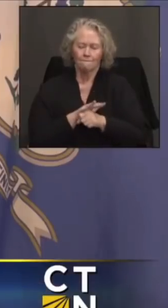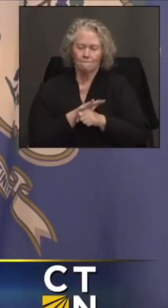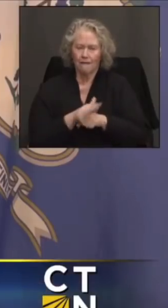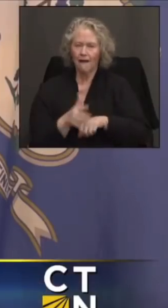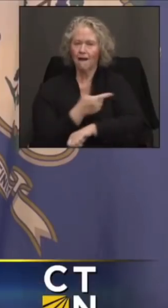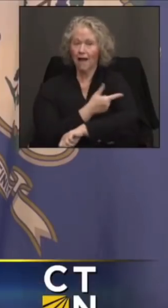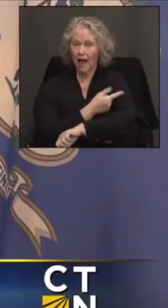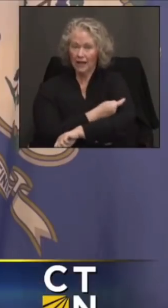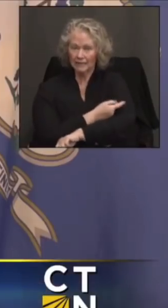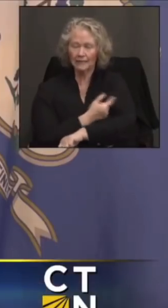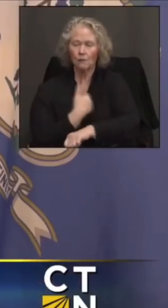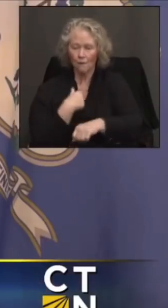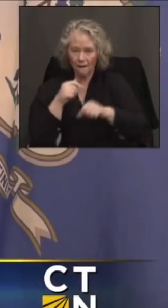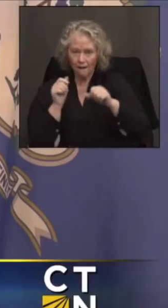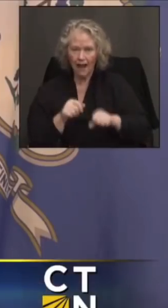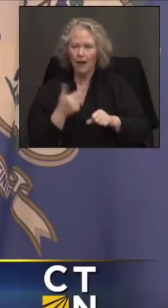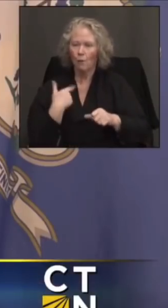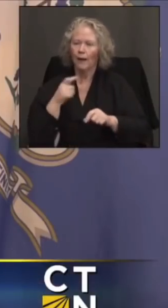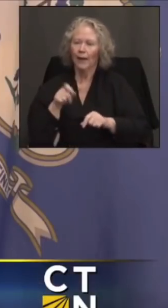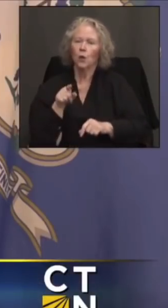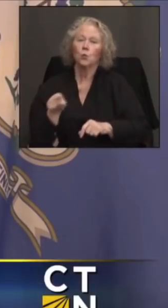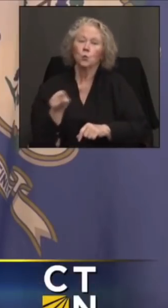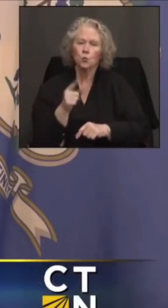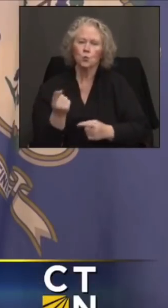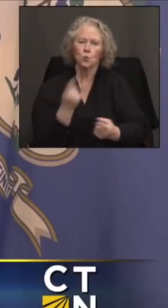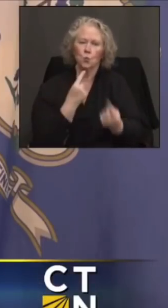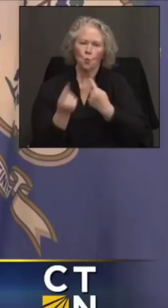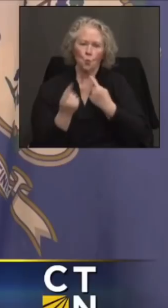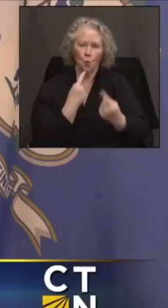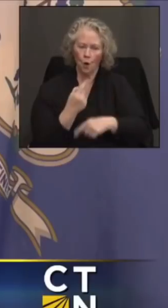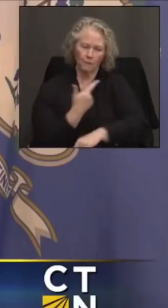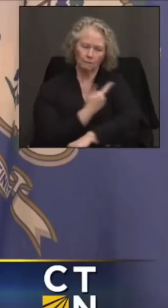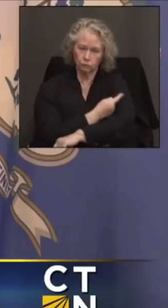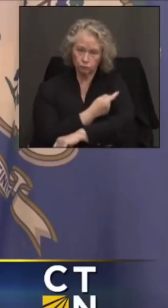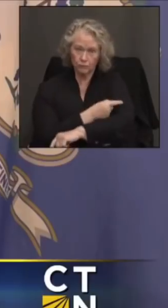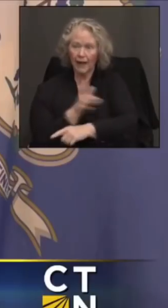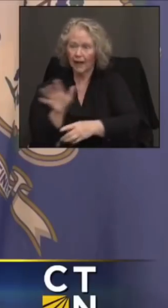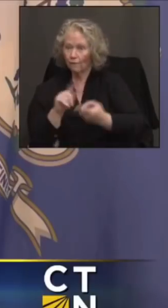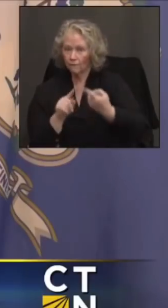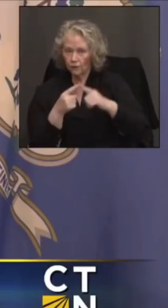it's a question of you stepping up, getting vaccinated, and getting your friends vaccinated.